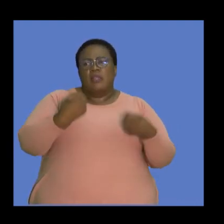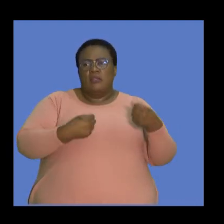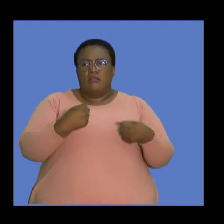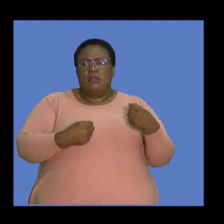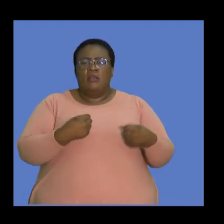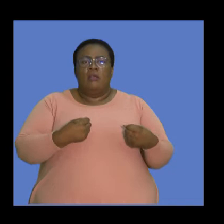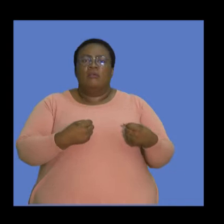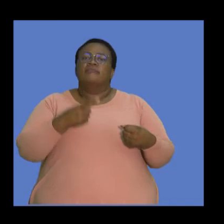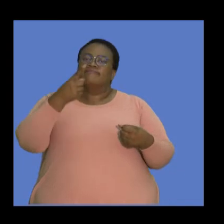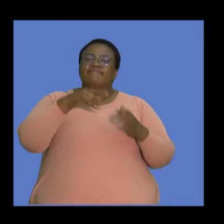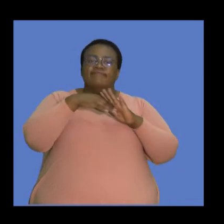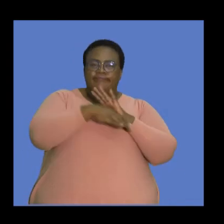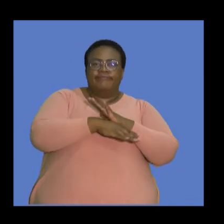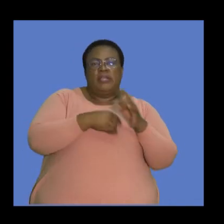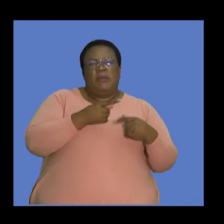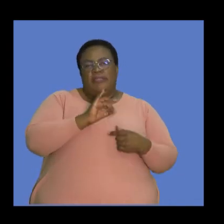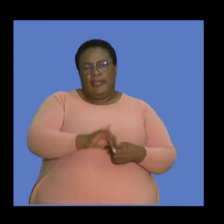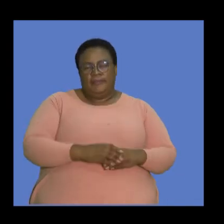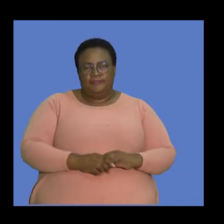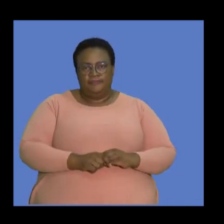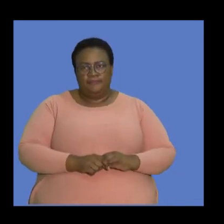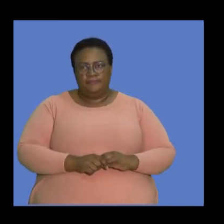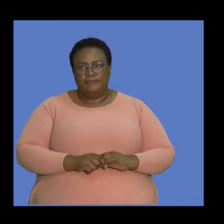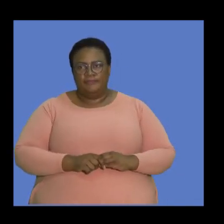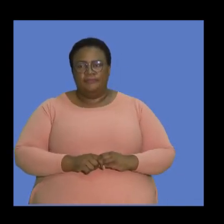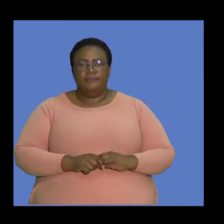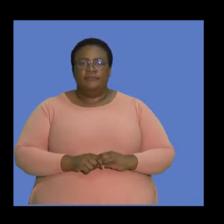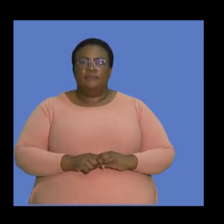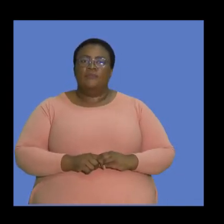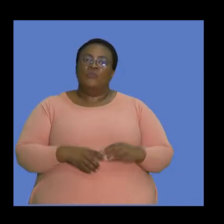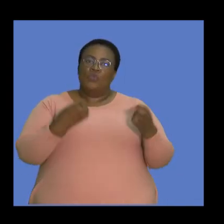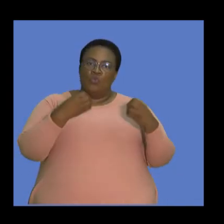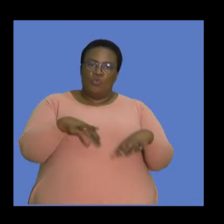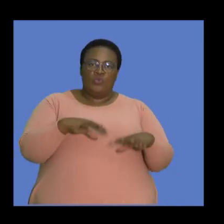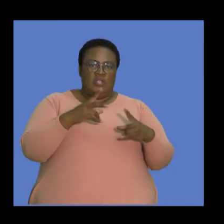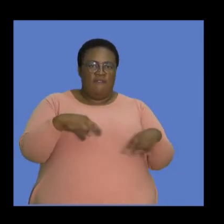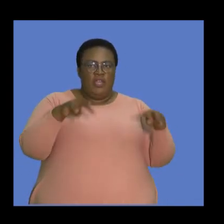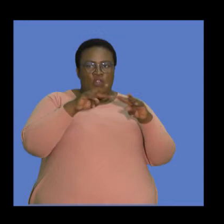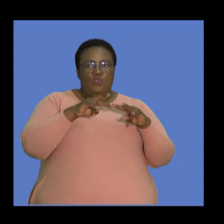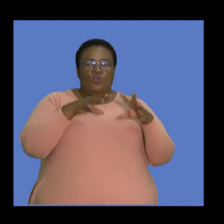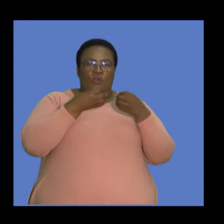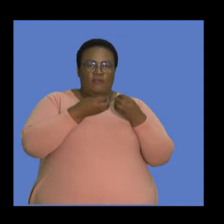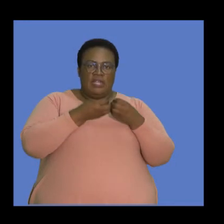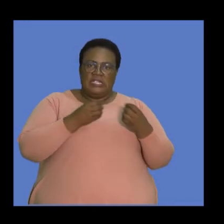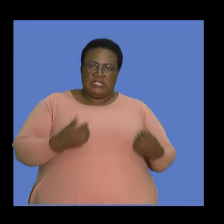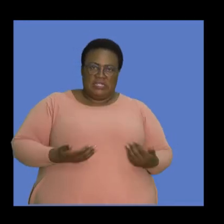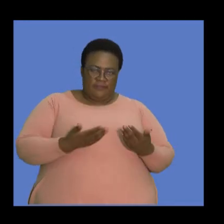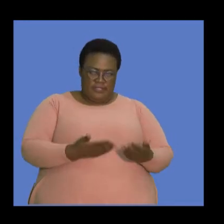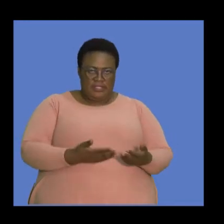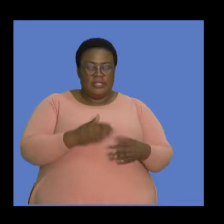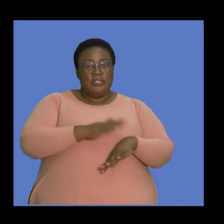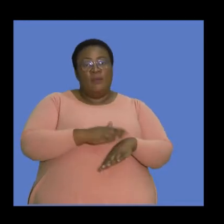this is what depreciation is all about, right? It's about the loss of value of goods and